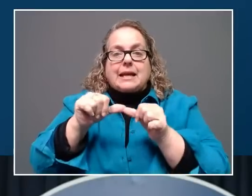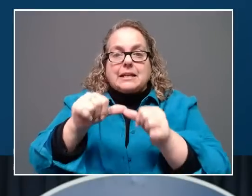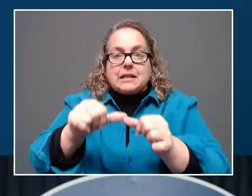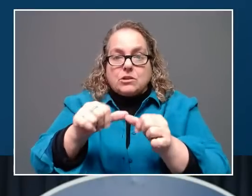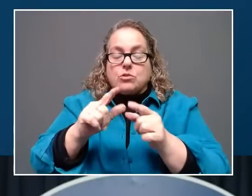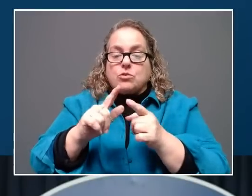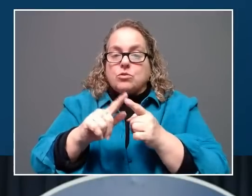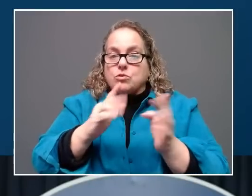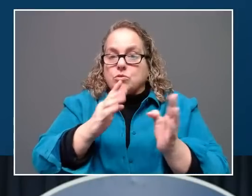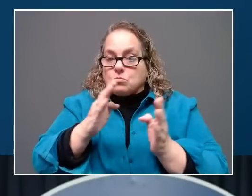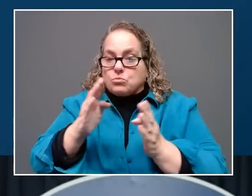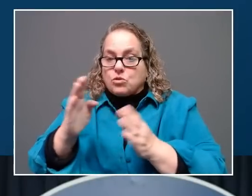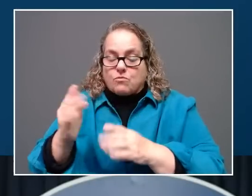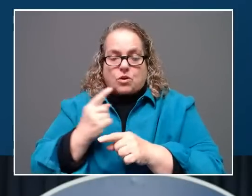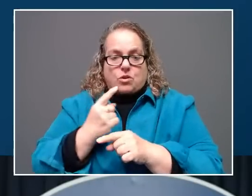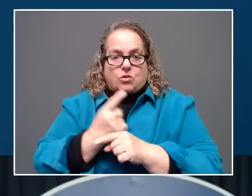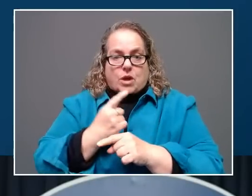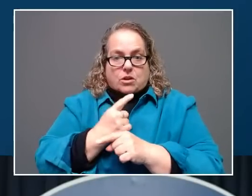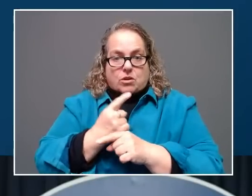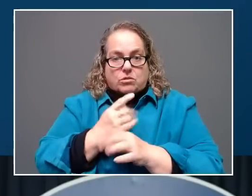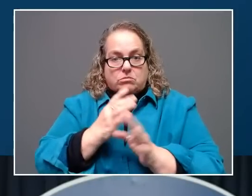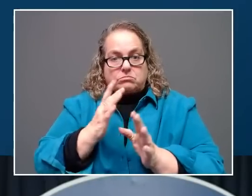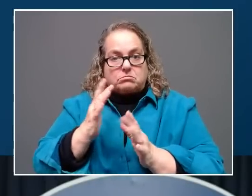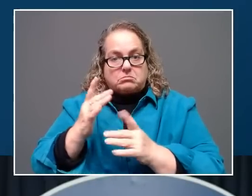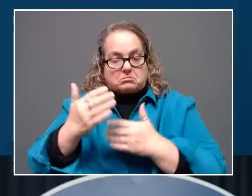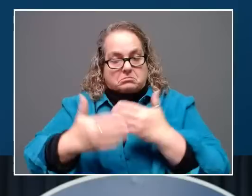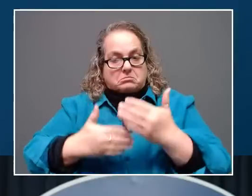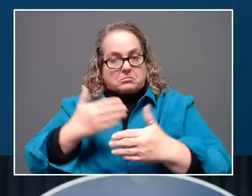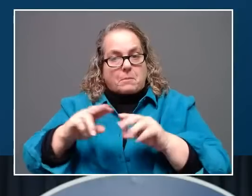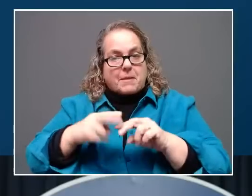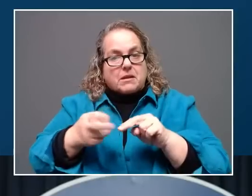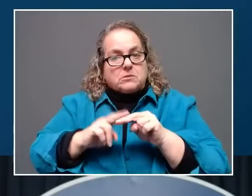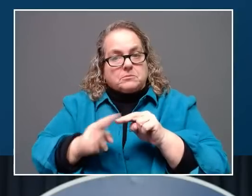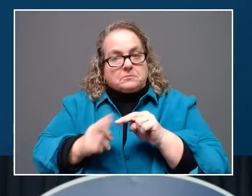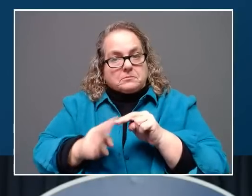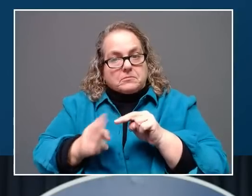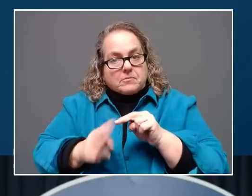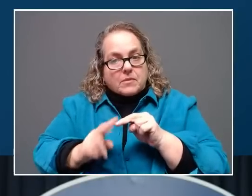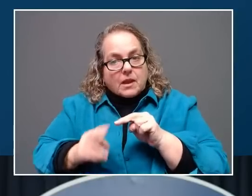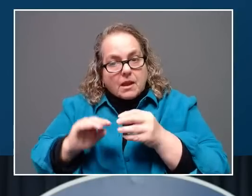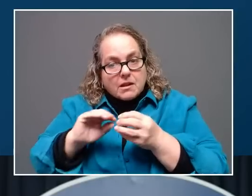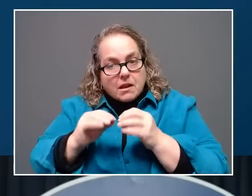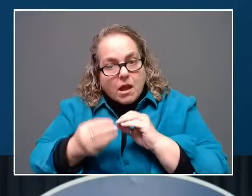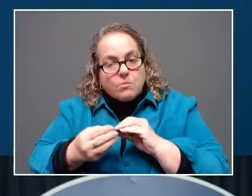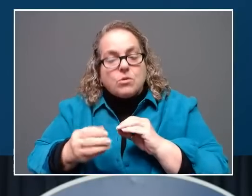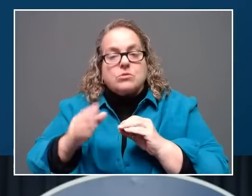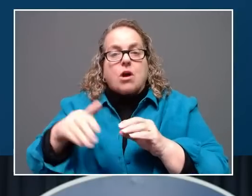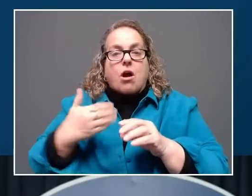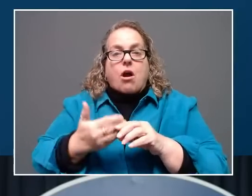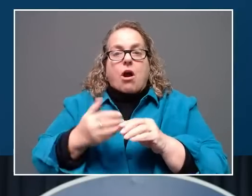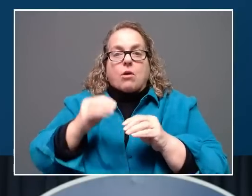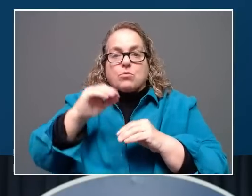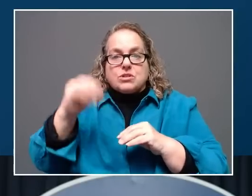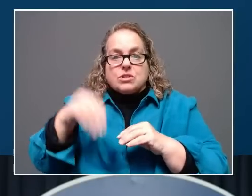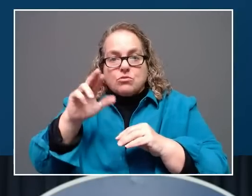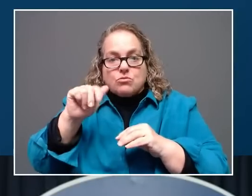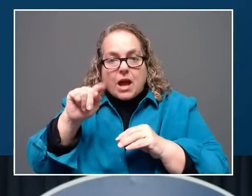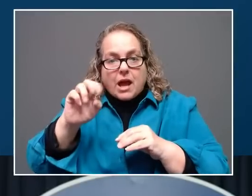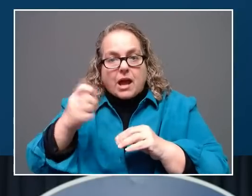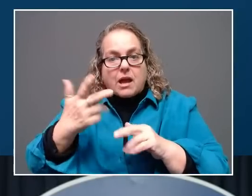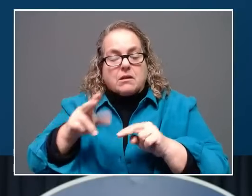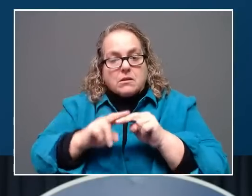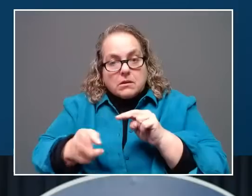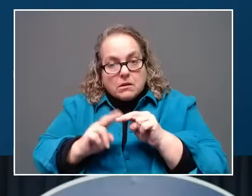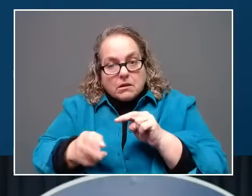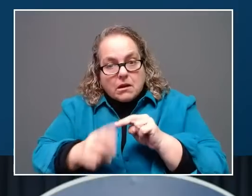regular pace. That means cases, positivity rates, all declining, as well as